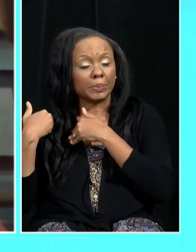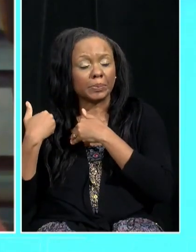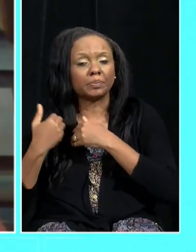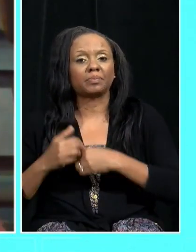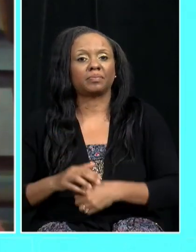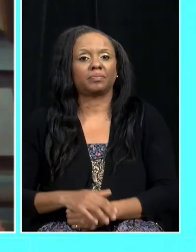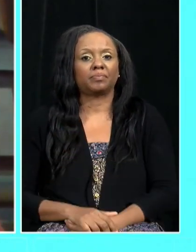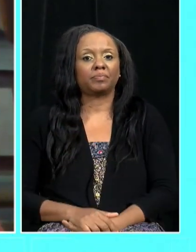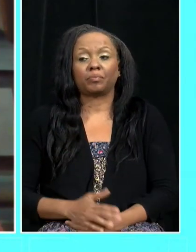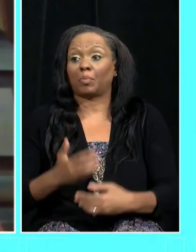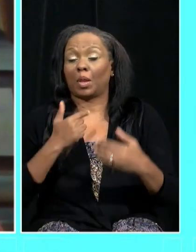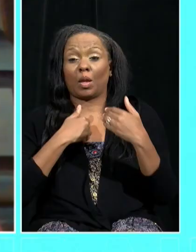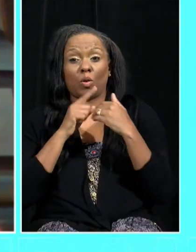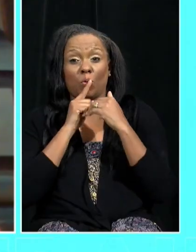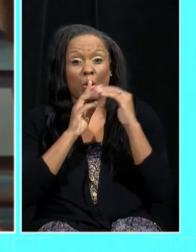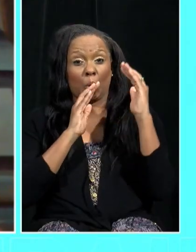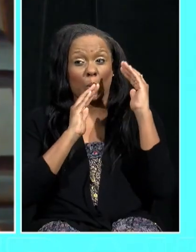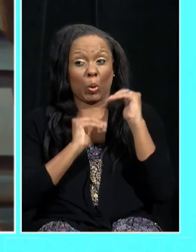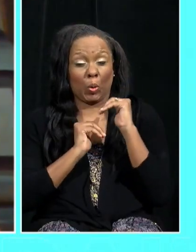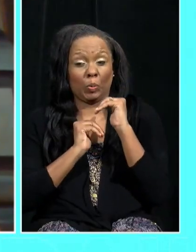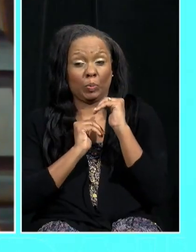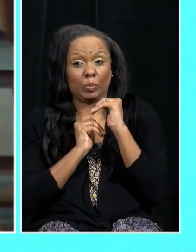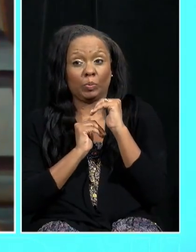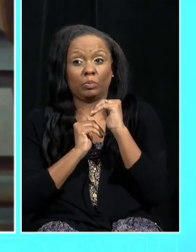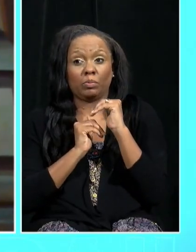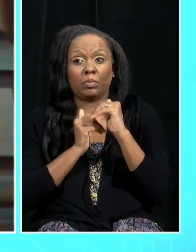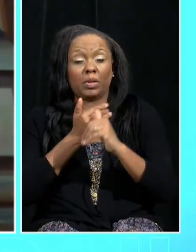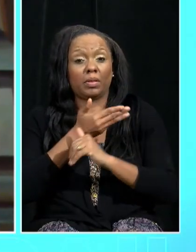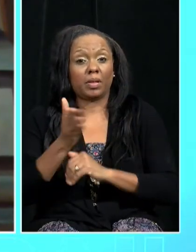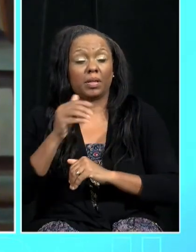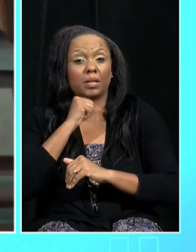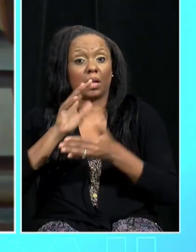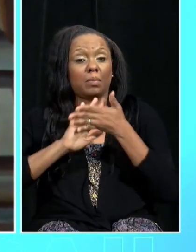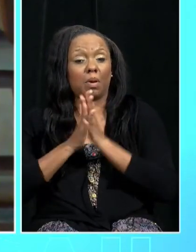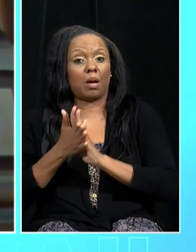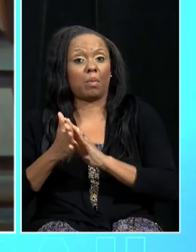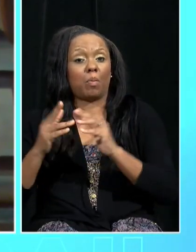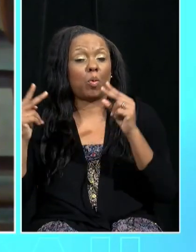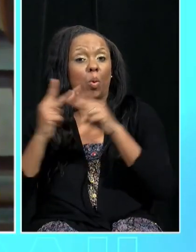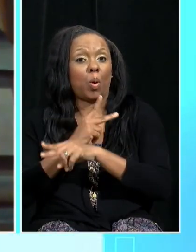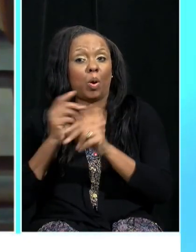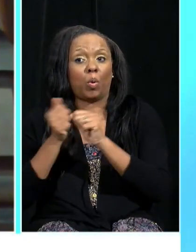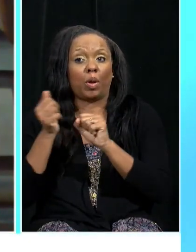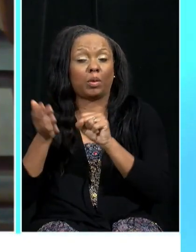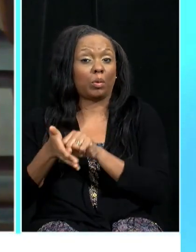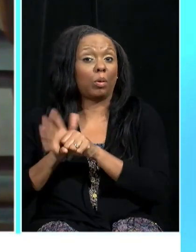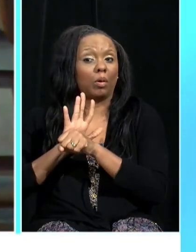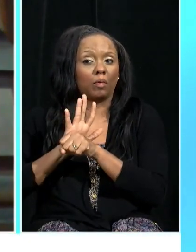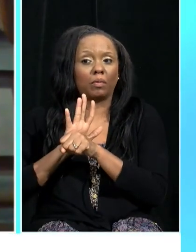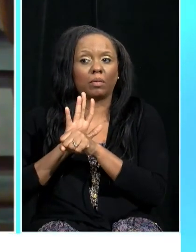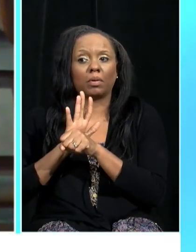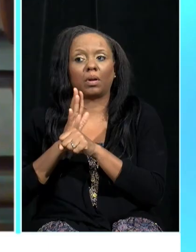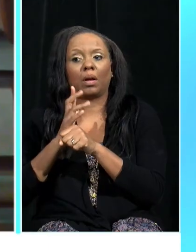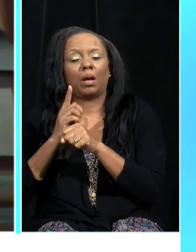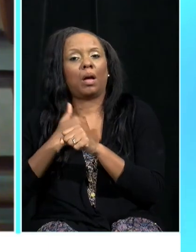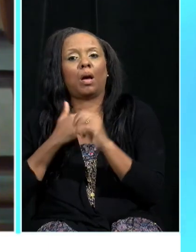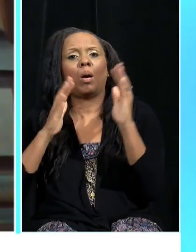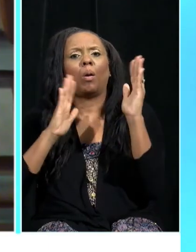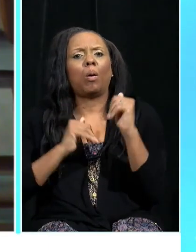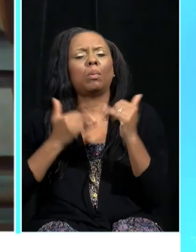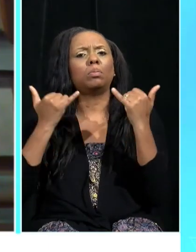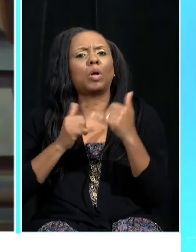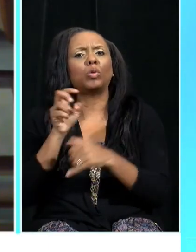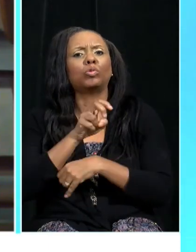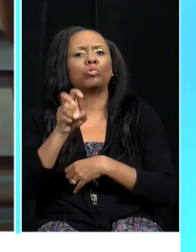hopeful that things would not get worse in relation to COVID, and the rebound that we are already seeing in tourism